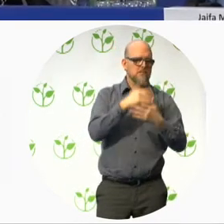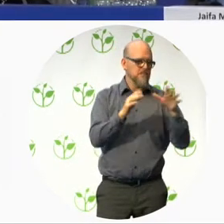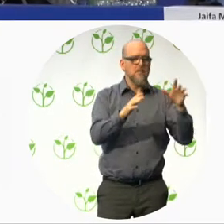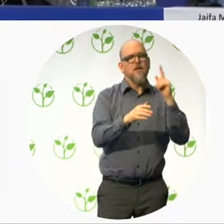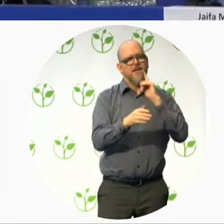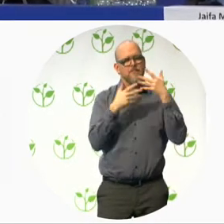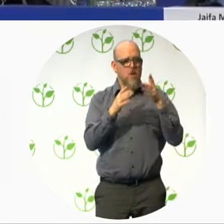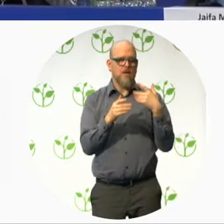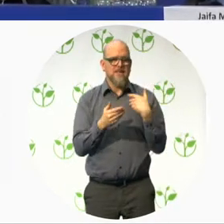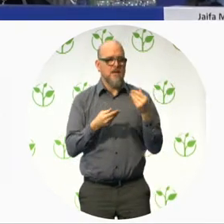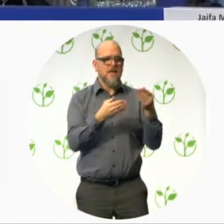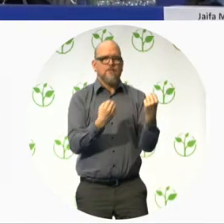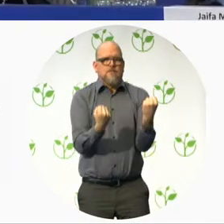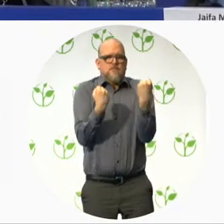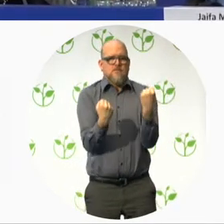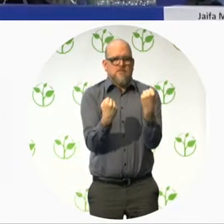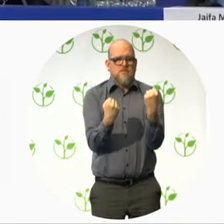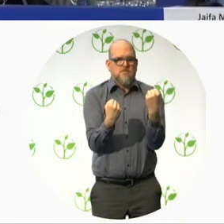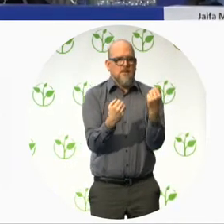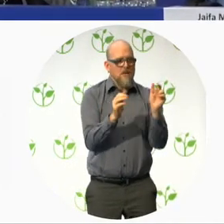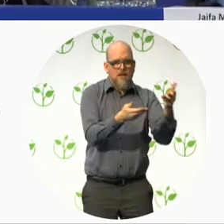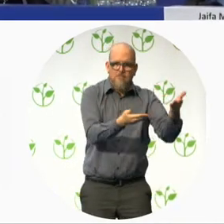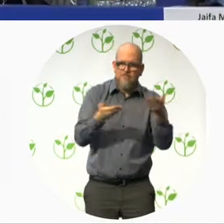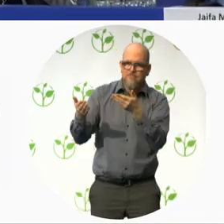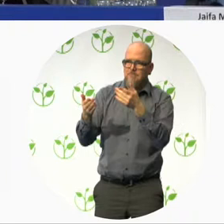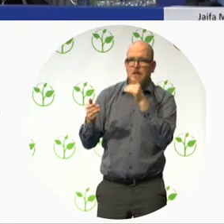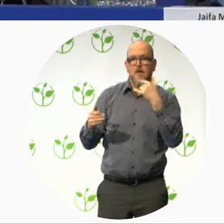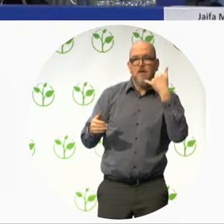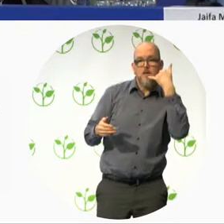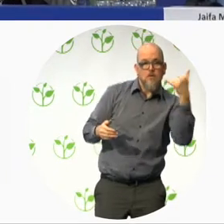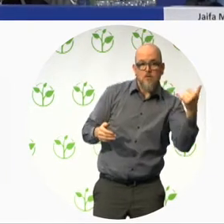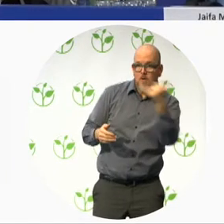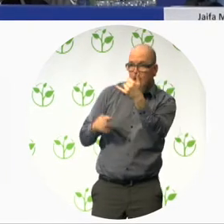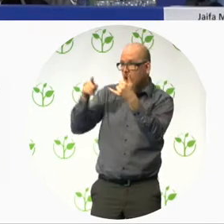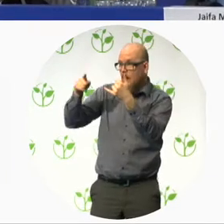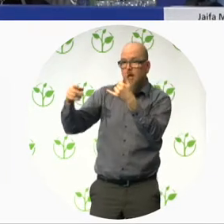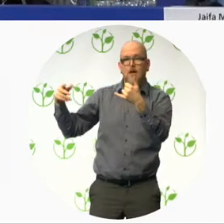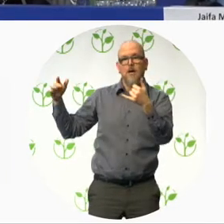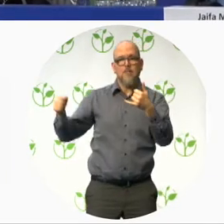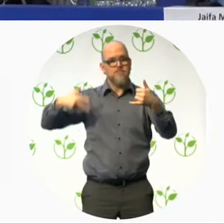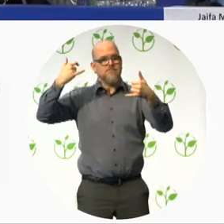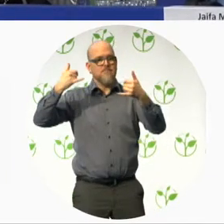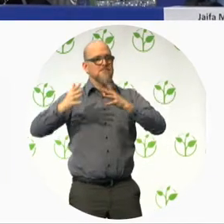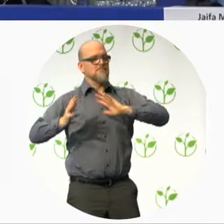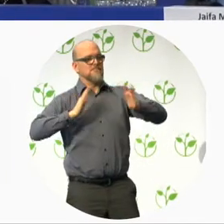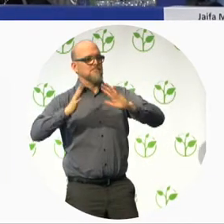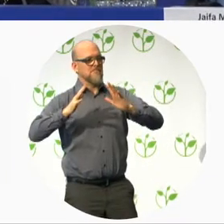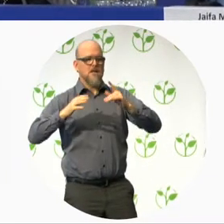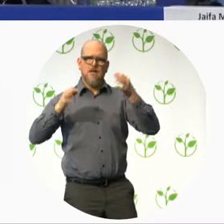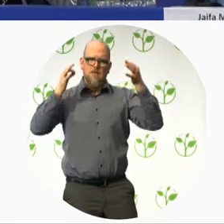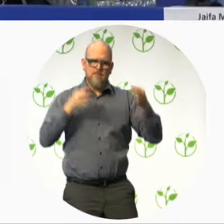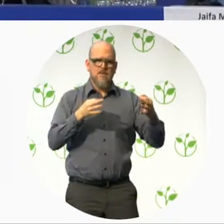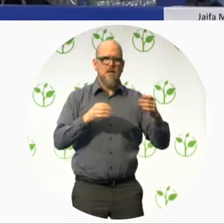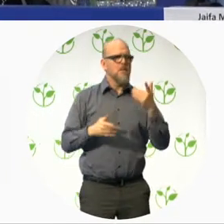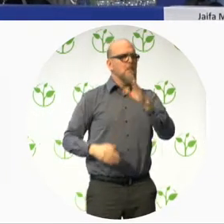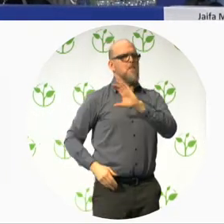visual hotline, supported with sign language specialists at the security departments. So deaf persons in Jordan right